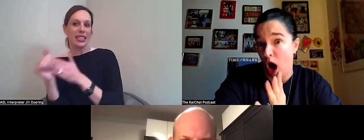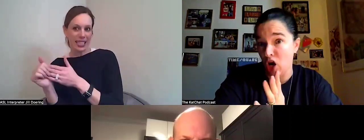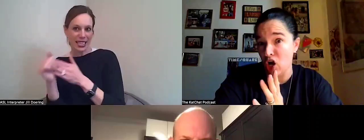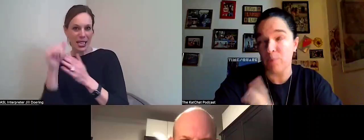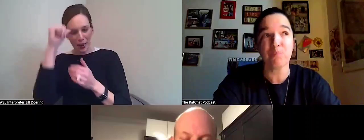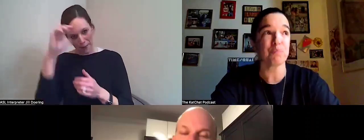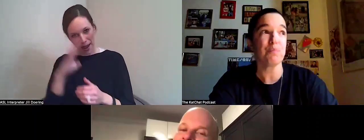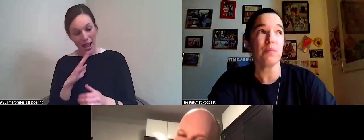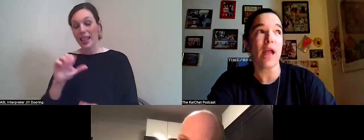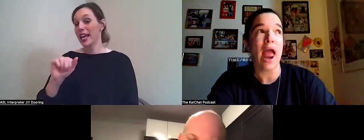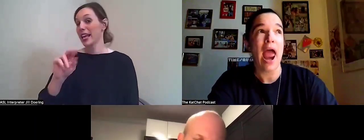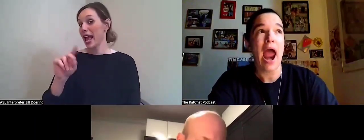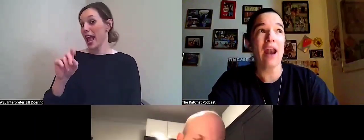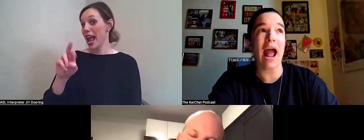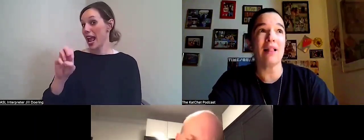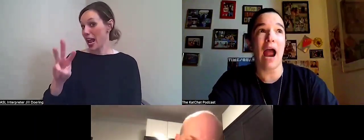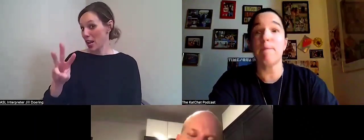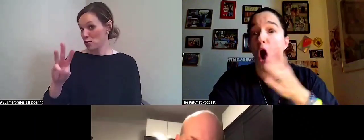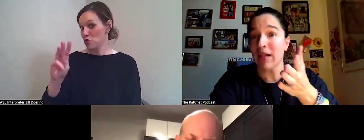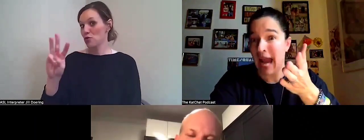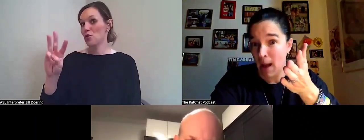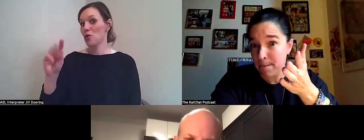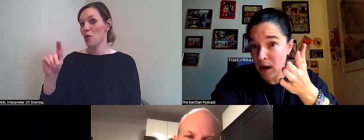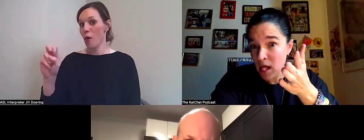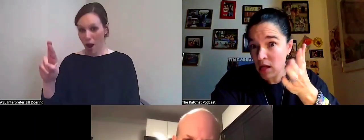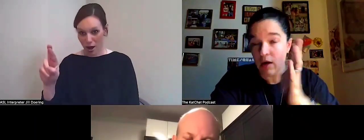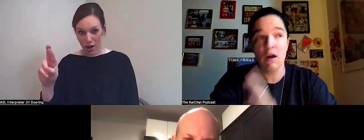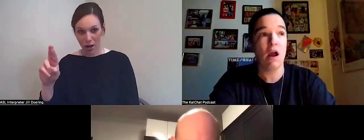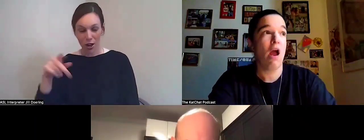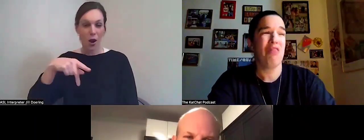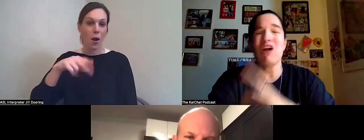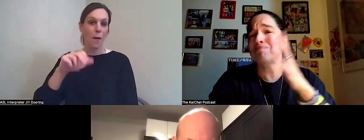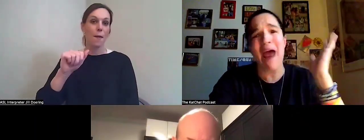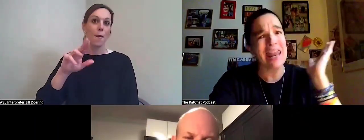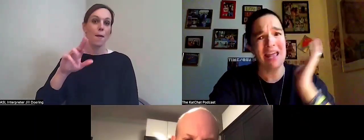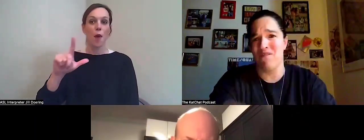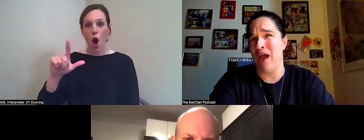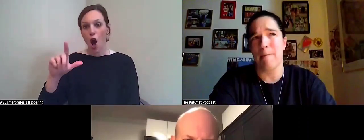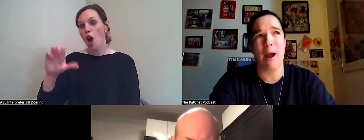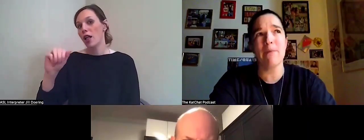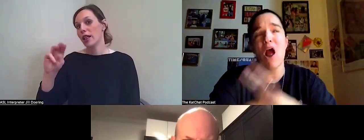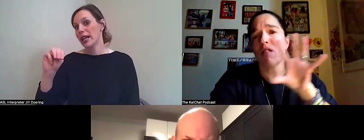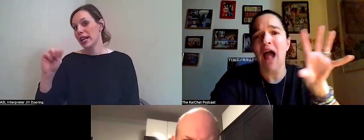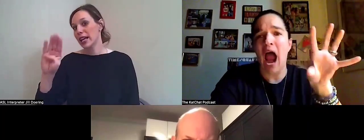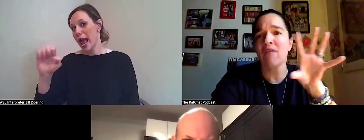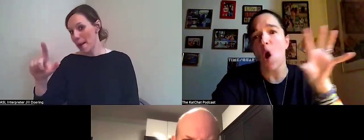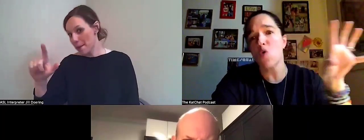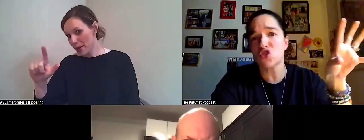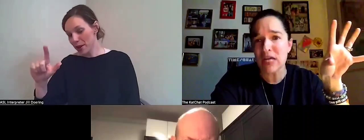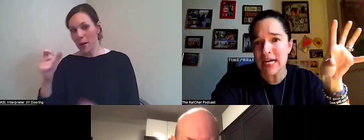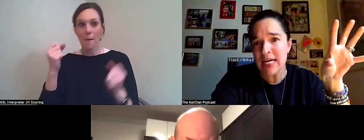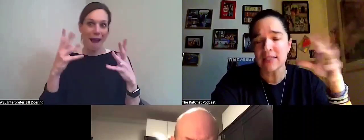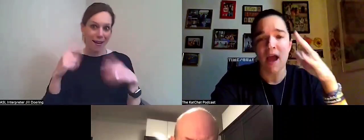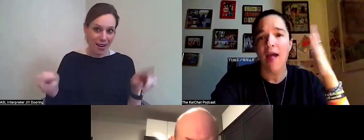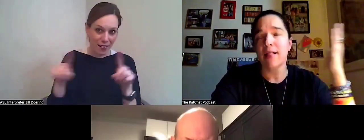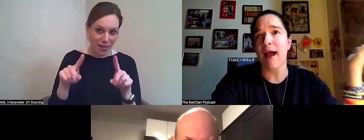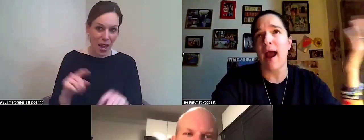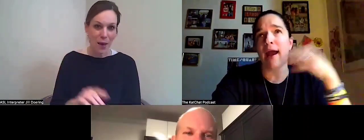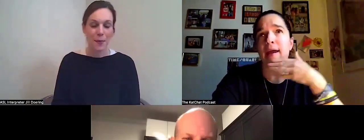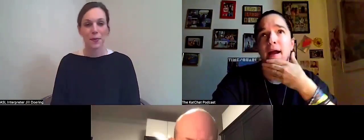Andrew Walker. Yeah. And I like Paul Campbell. Hmm. Many of them. I mean, a lot of